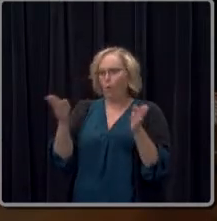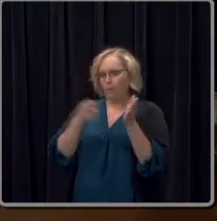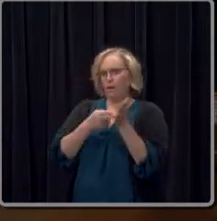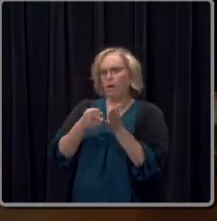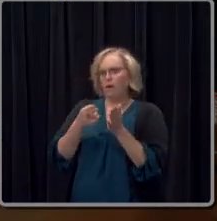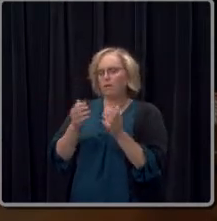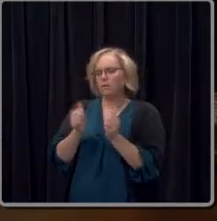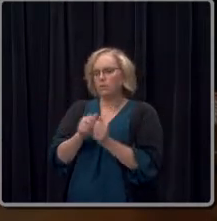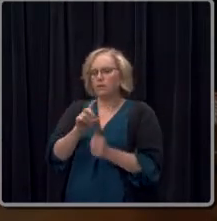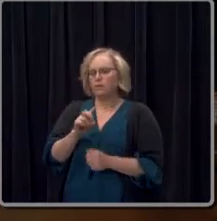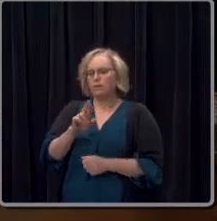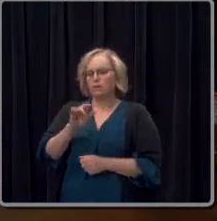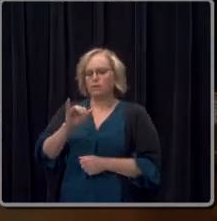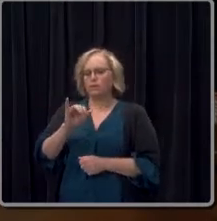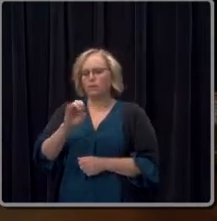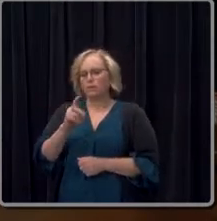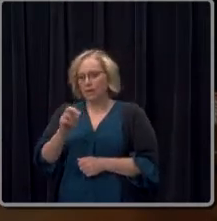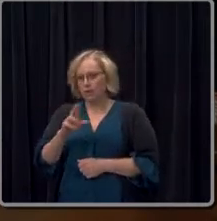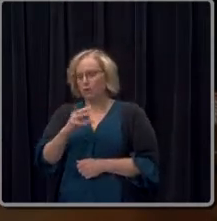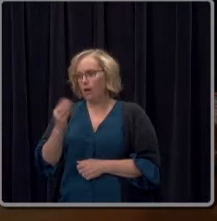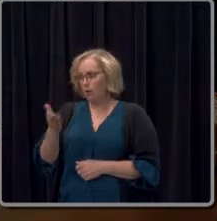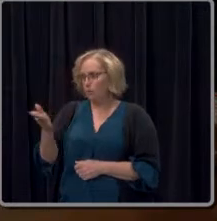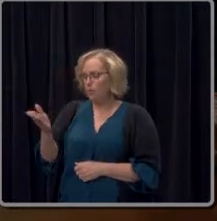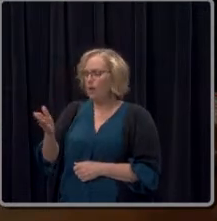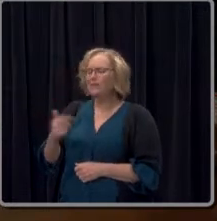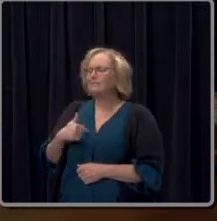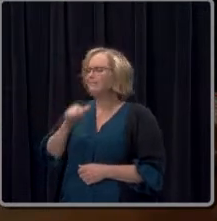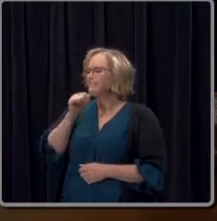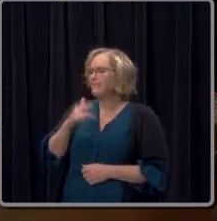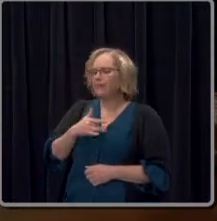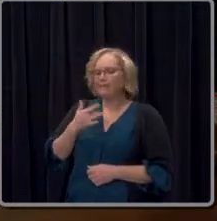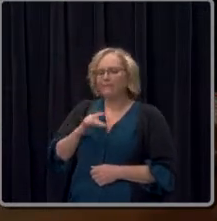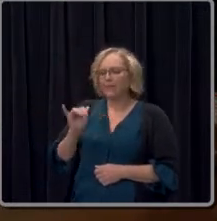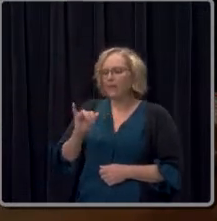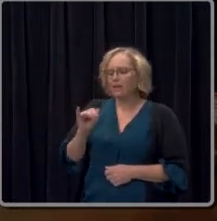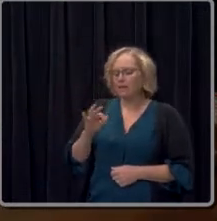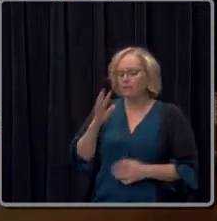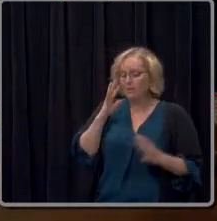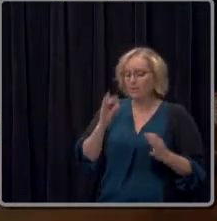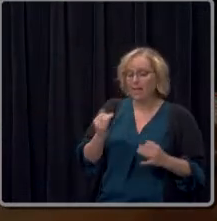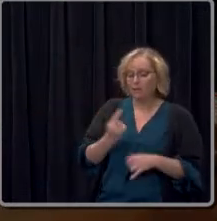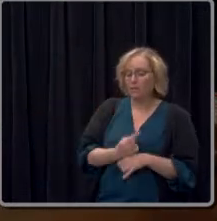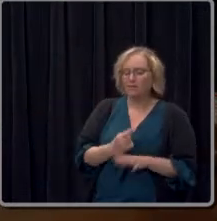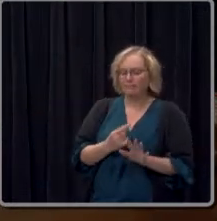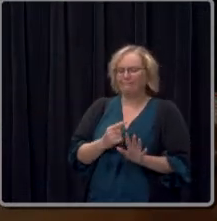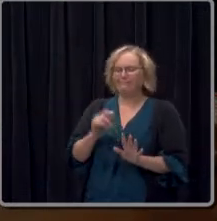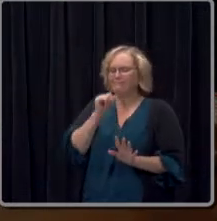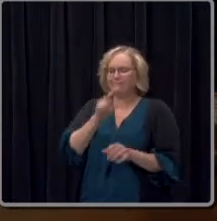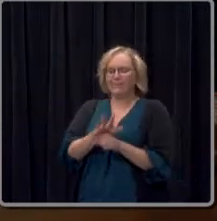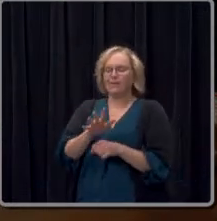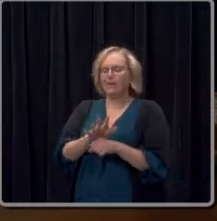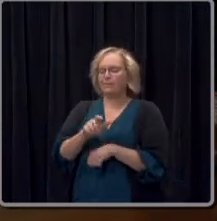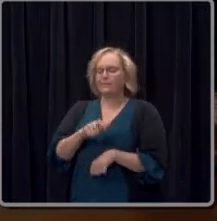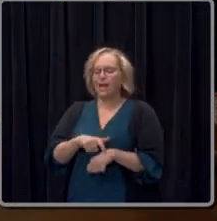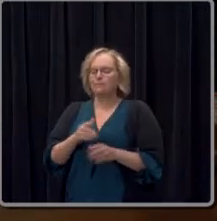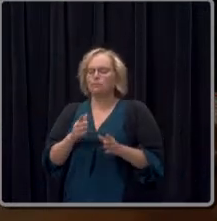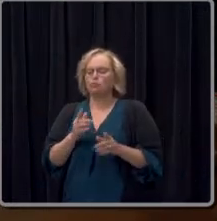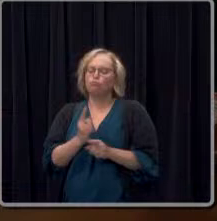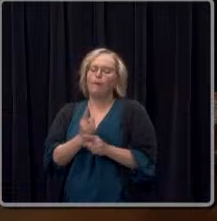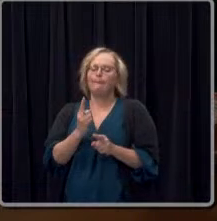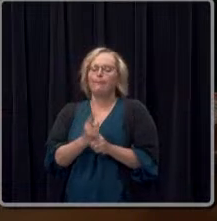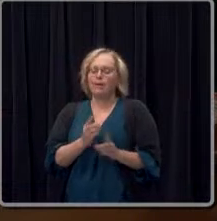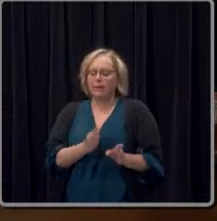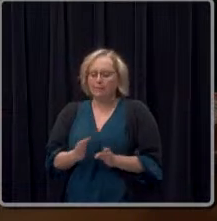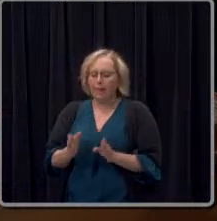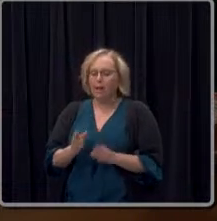that I didn't feel like if we made a decision today, that was enough time for us to properly plan, and